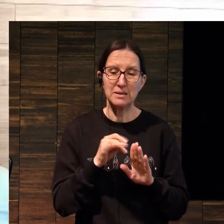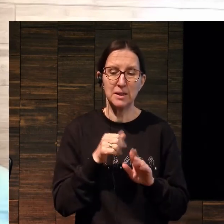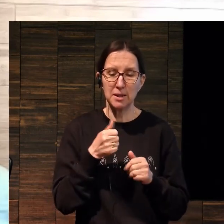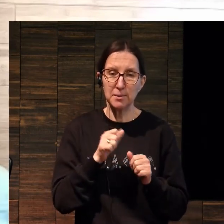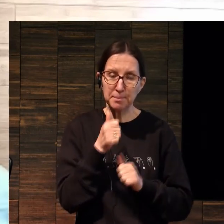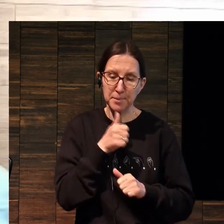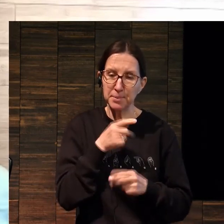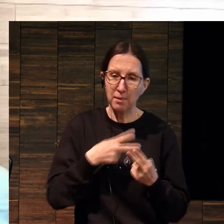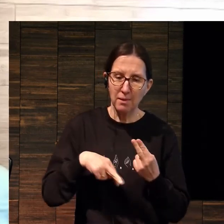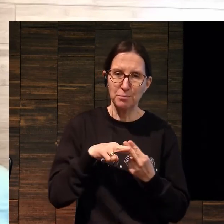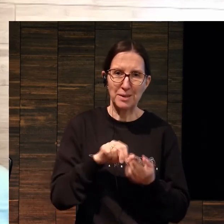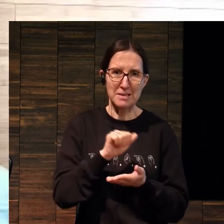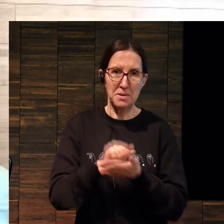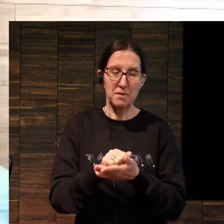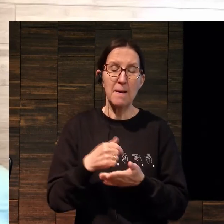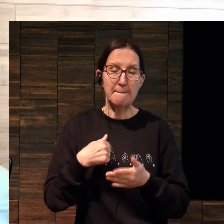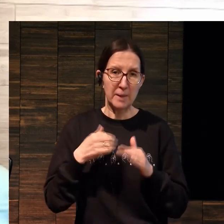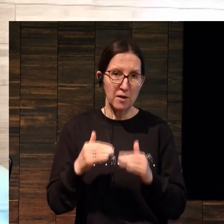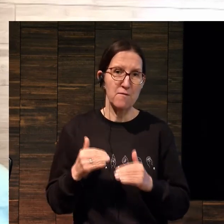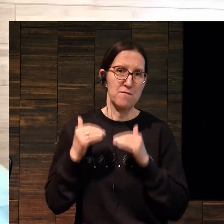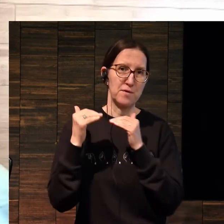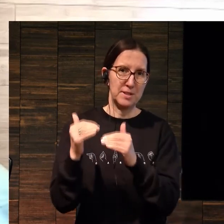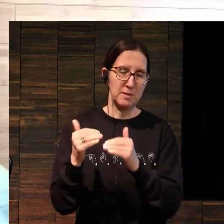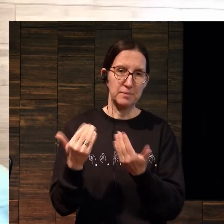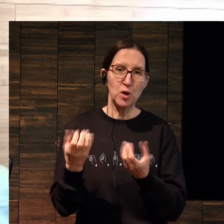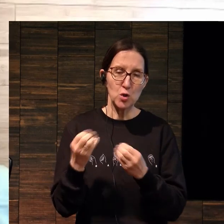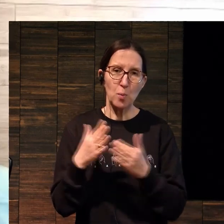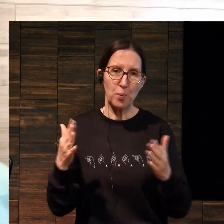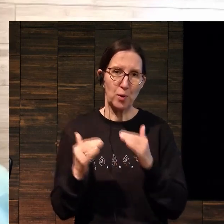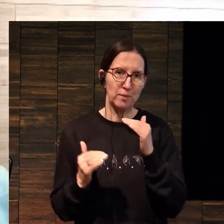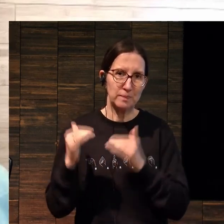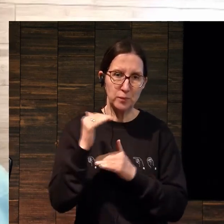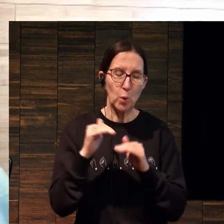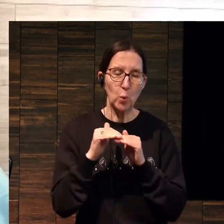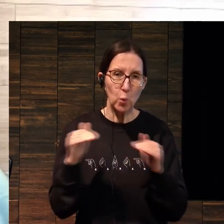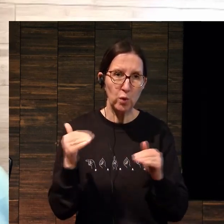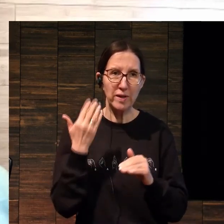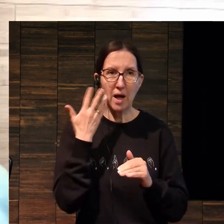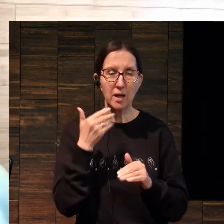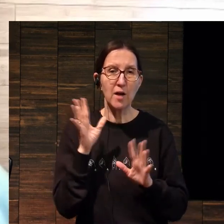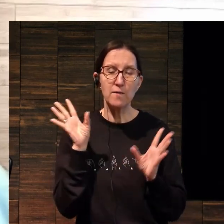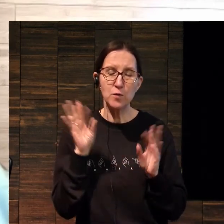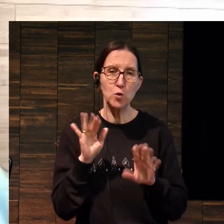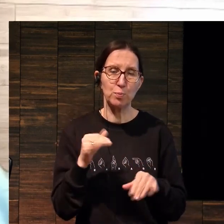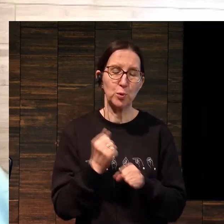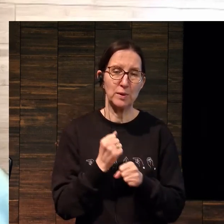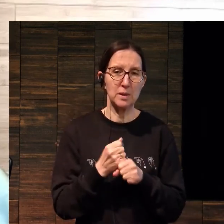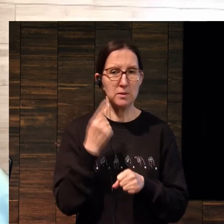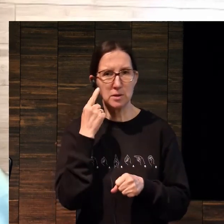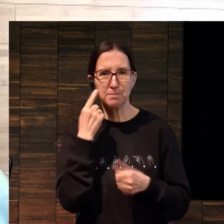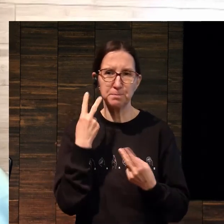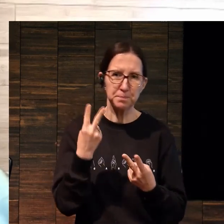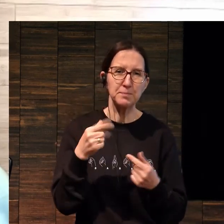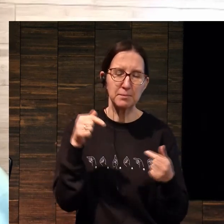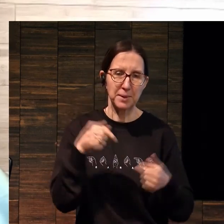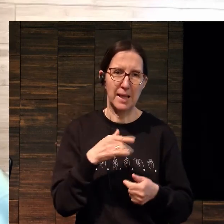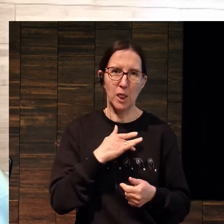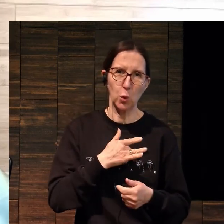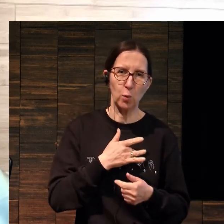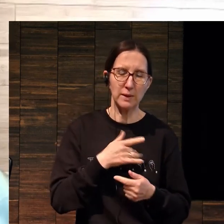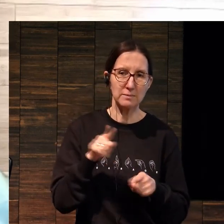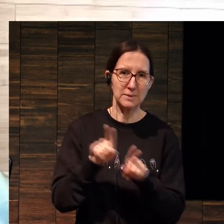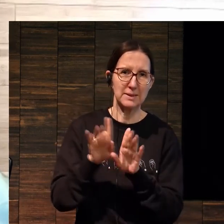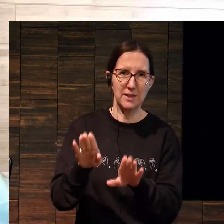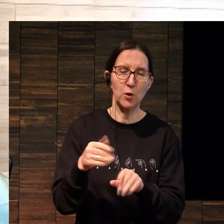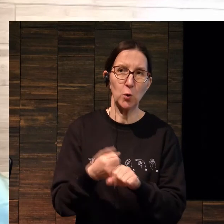still a bit away, maybe 15 years away. And then we'll look back at this time and be like, oh my God, can you believe that this ever was a